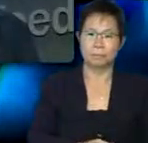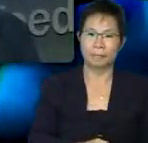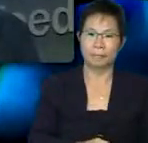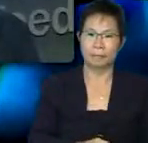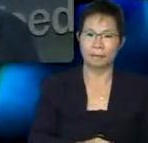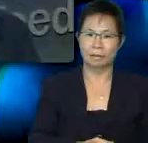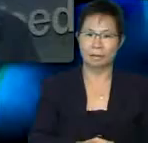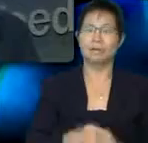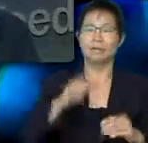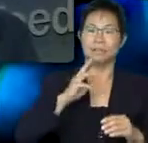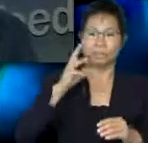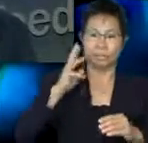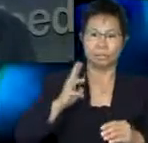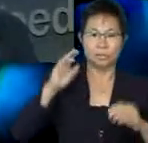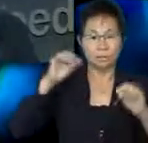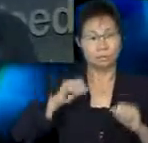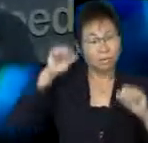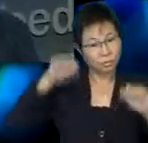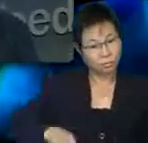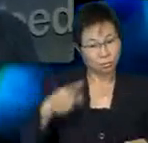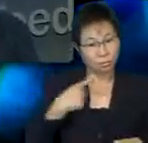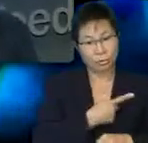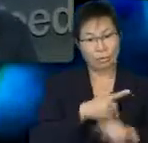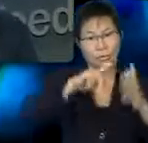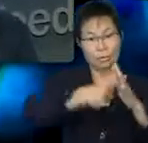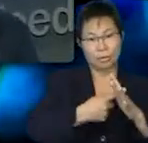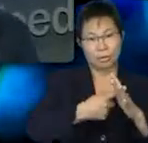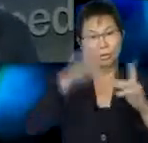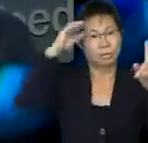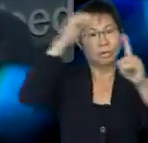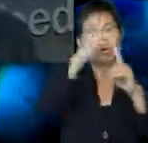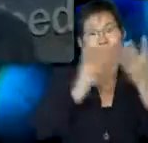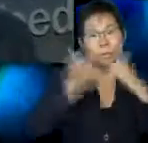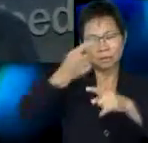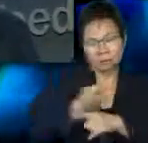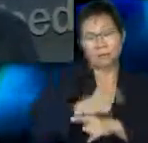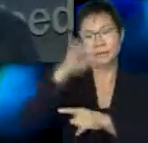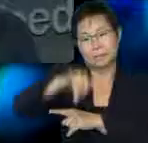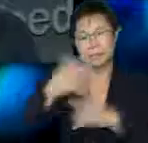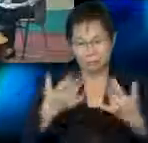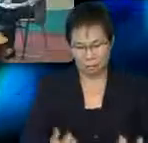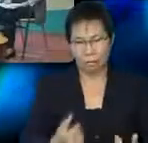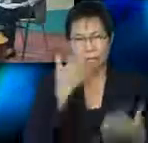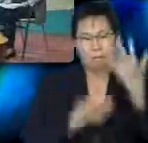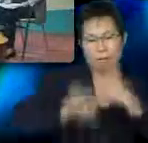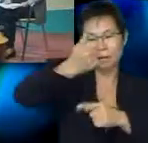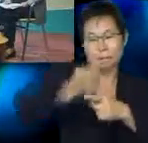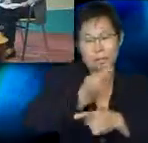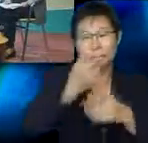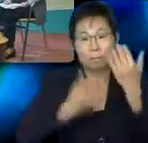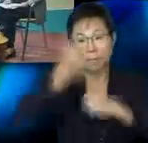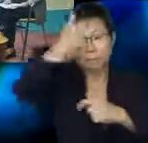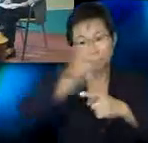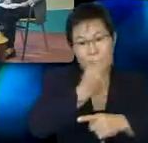Pek Chu, shall we begin with a definition of best practice? Yes. Now, best